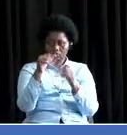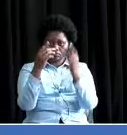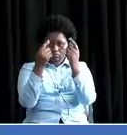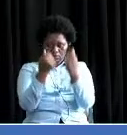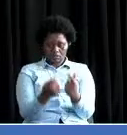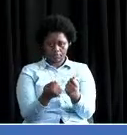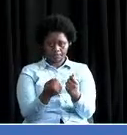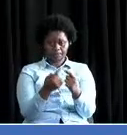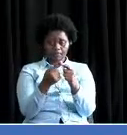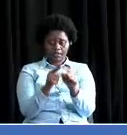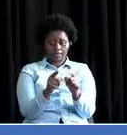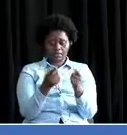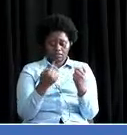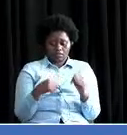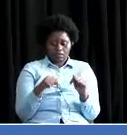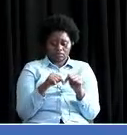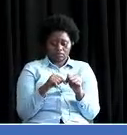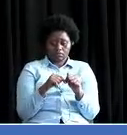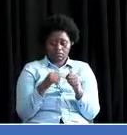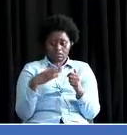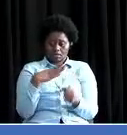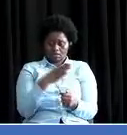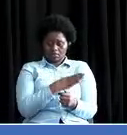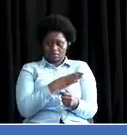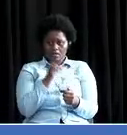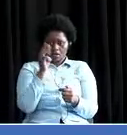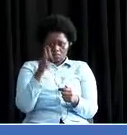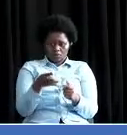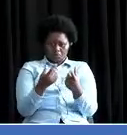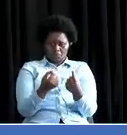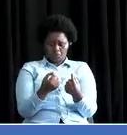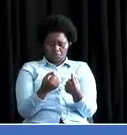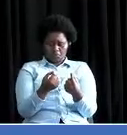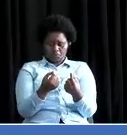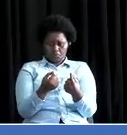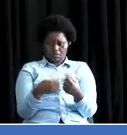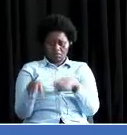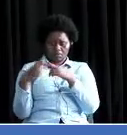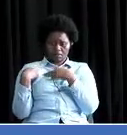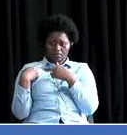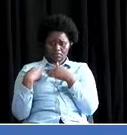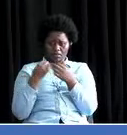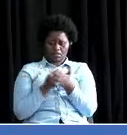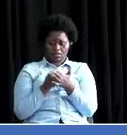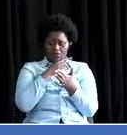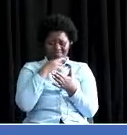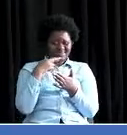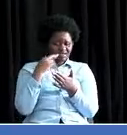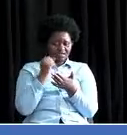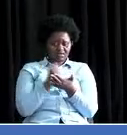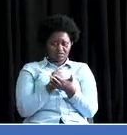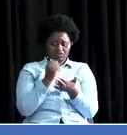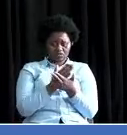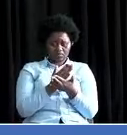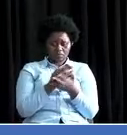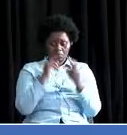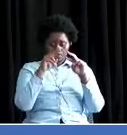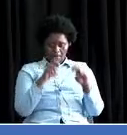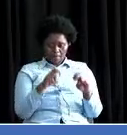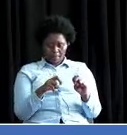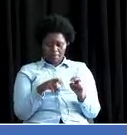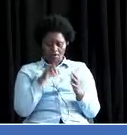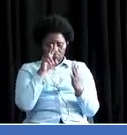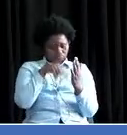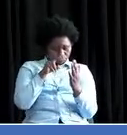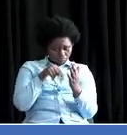okay. But what about us as councillors? Are we doing our duty? Are we really ensuring that we interrogate the reports so